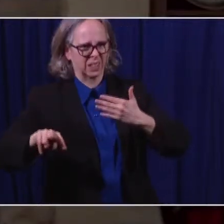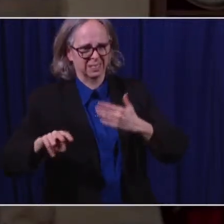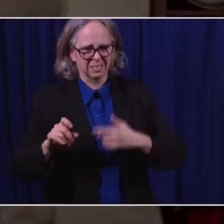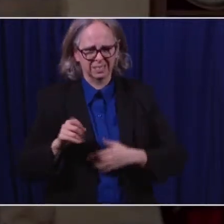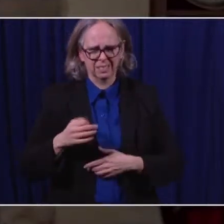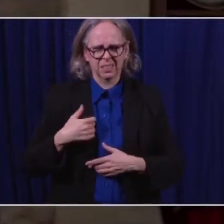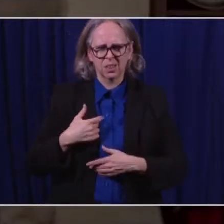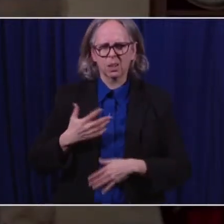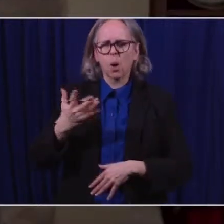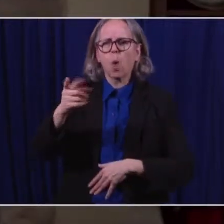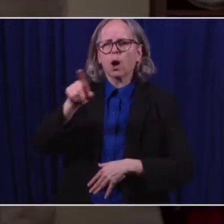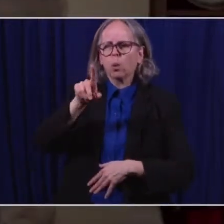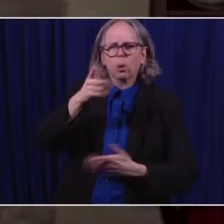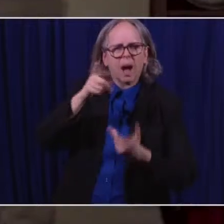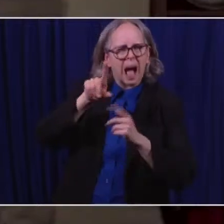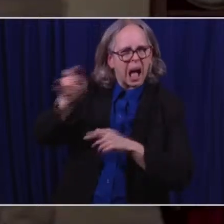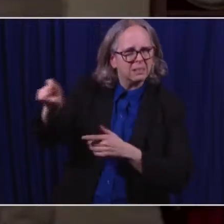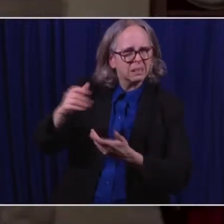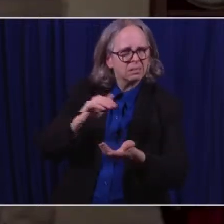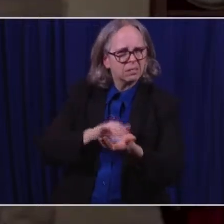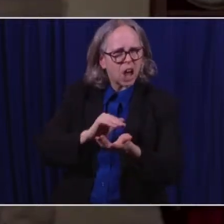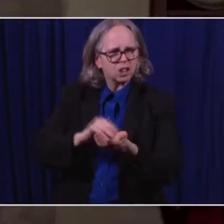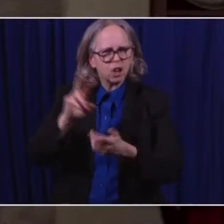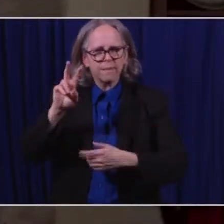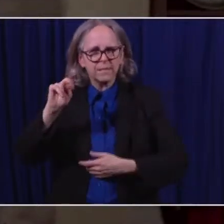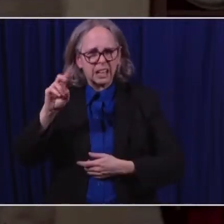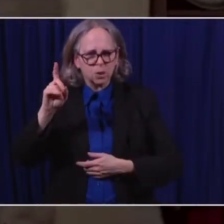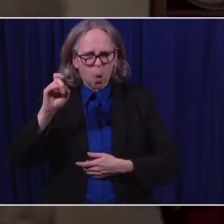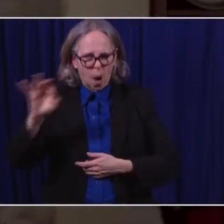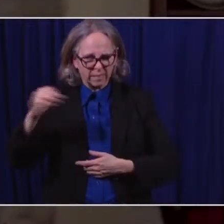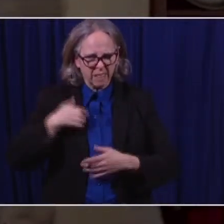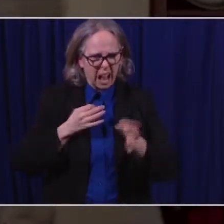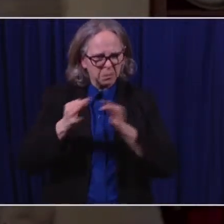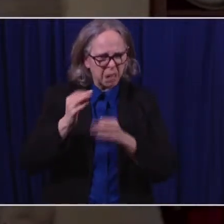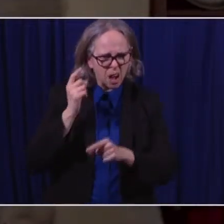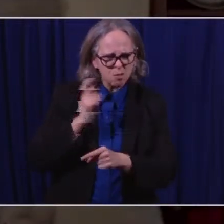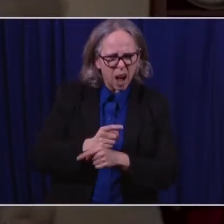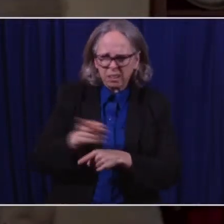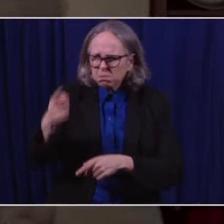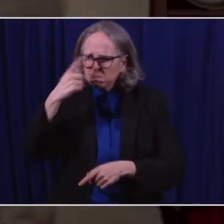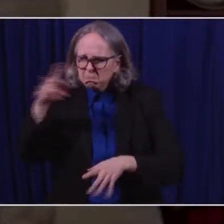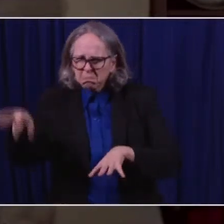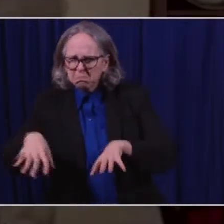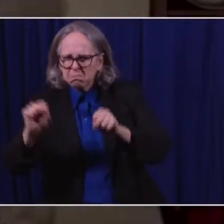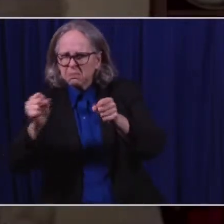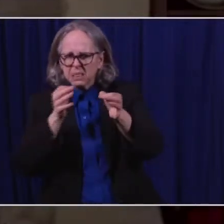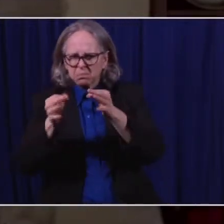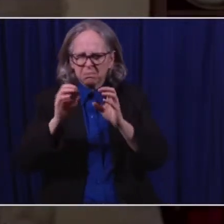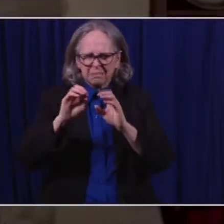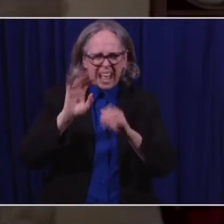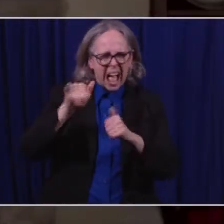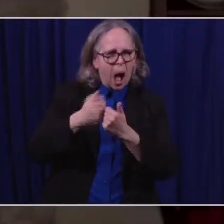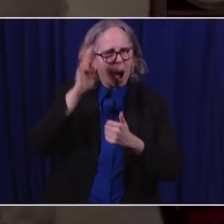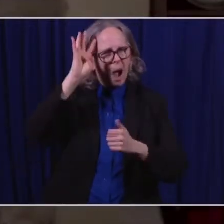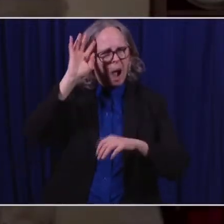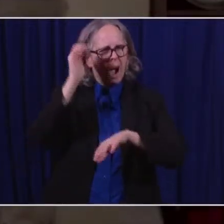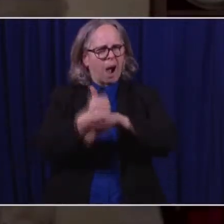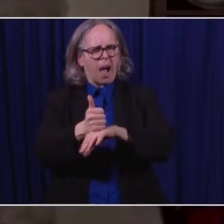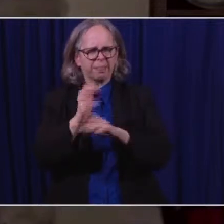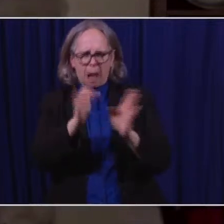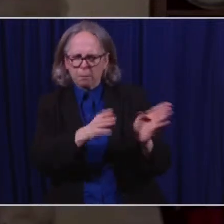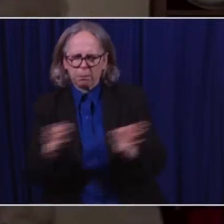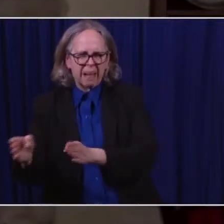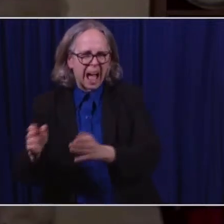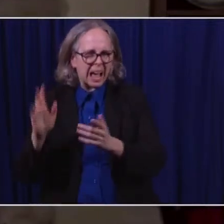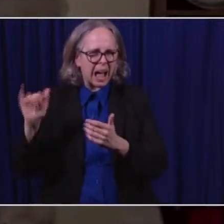Doctor, and you can kind of tell us how you came up with this plan. And again, make any corrections in this. I wrote